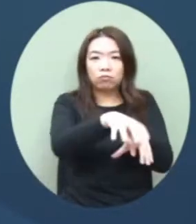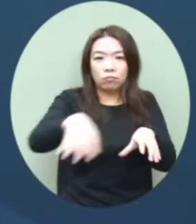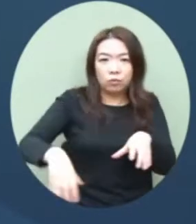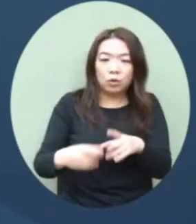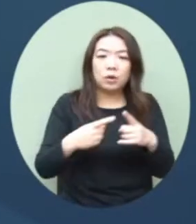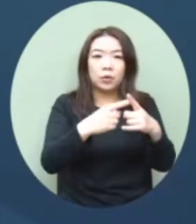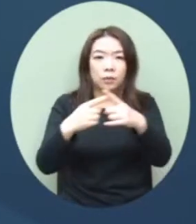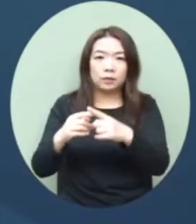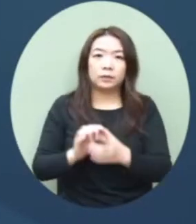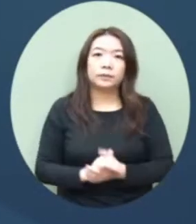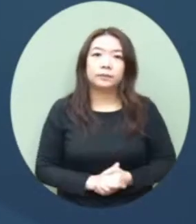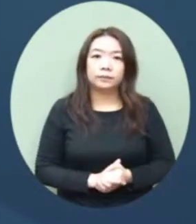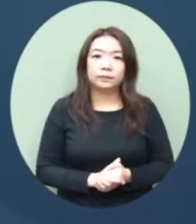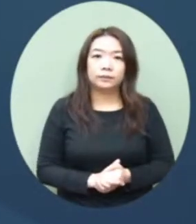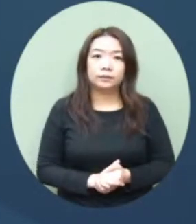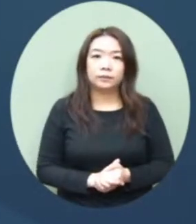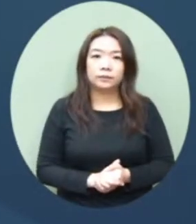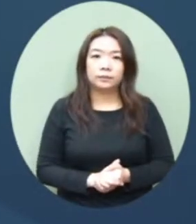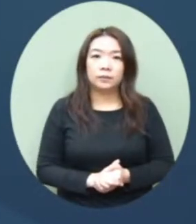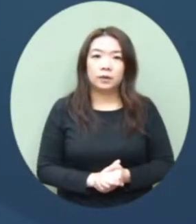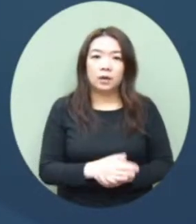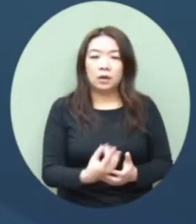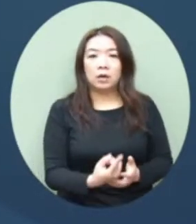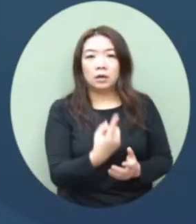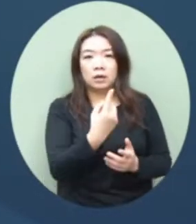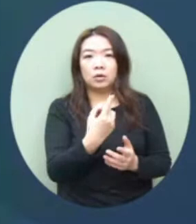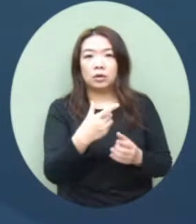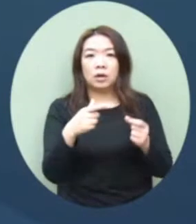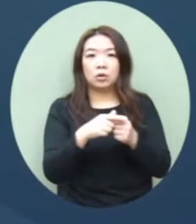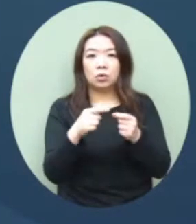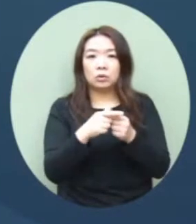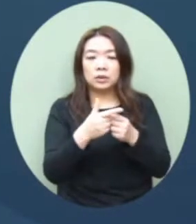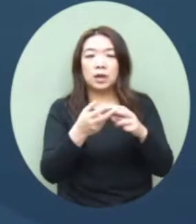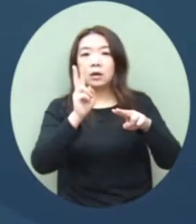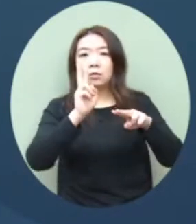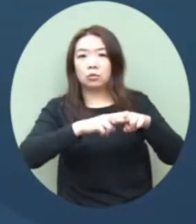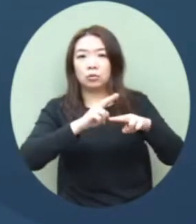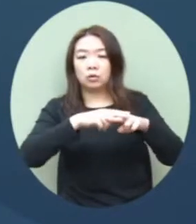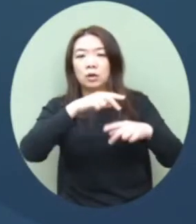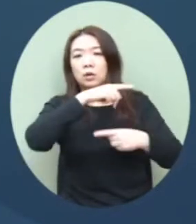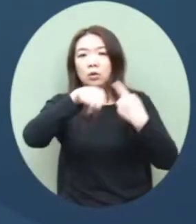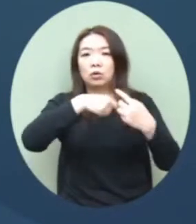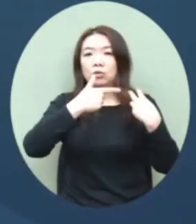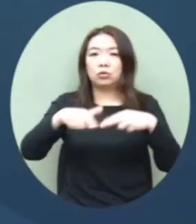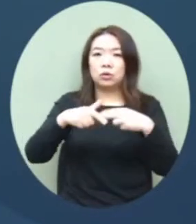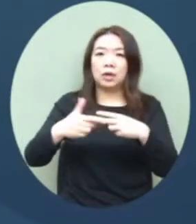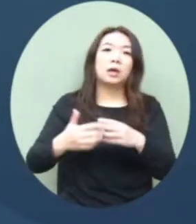of outcome of our sewerage surveillance program. One supplier